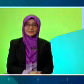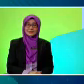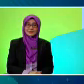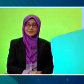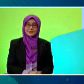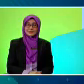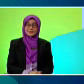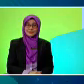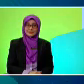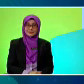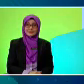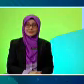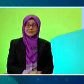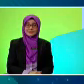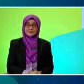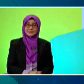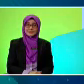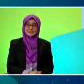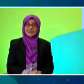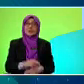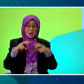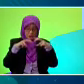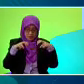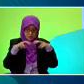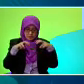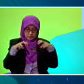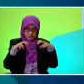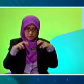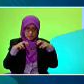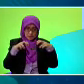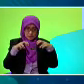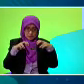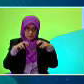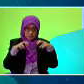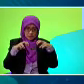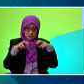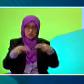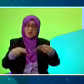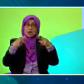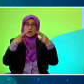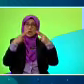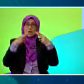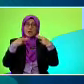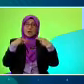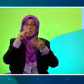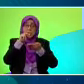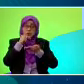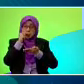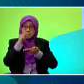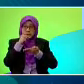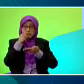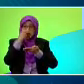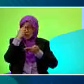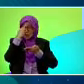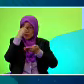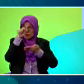Okay, Akil, you may proceed. I did an experiment to investigate about the presence of nutrients for